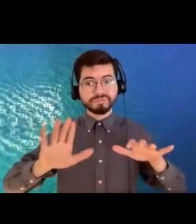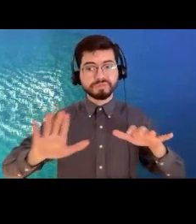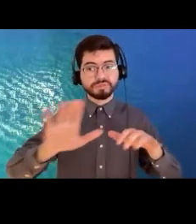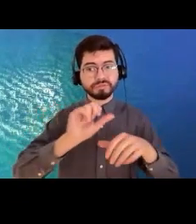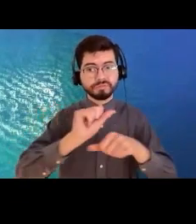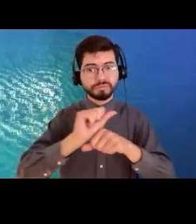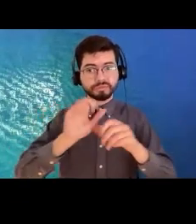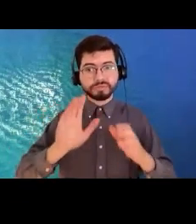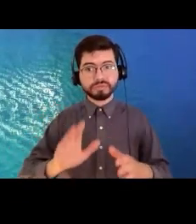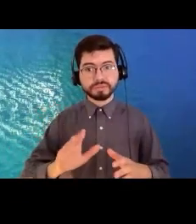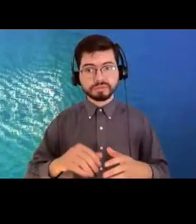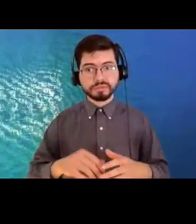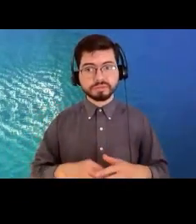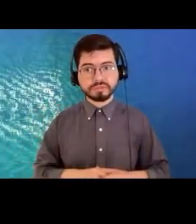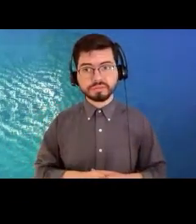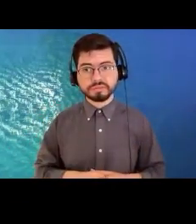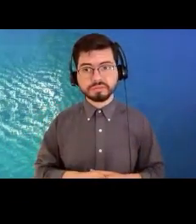So, yep.